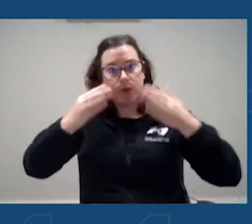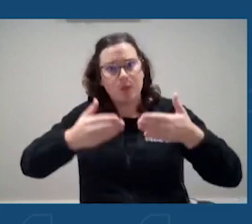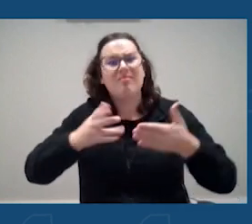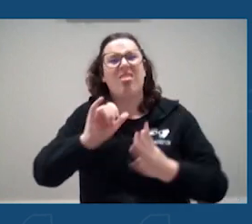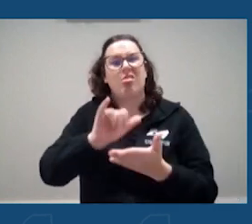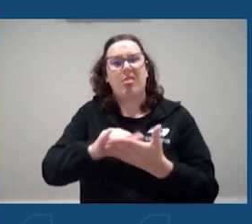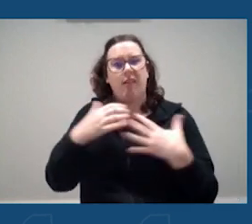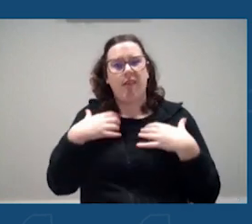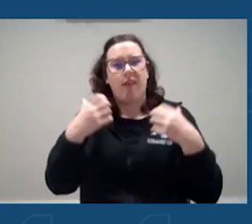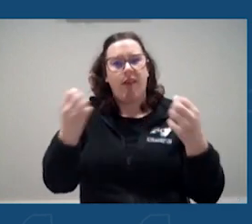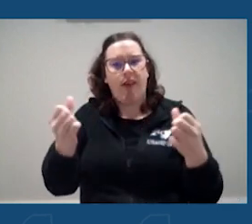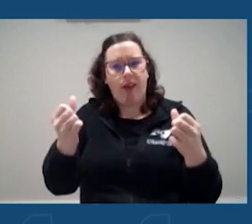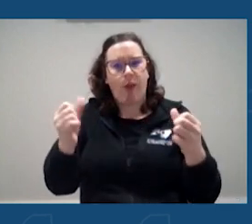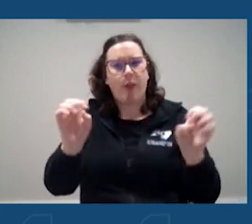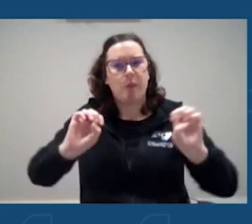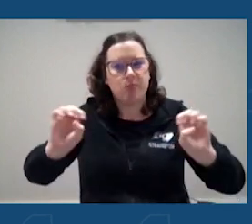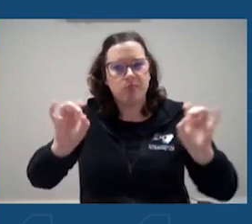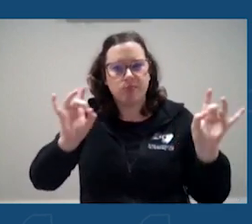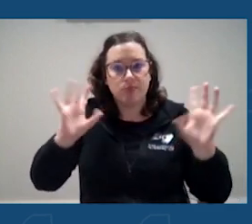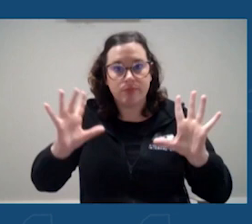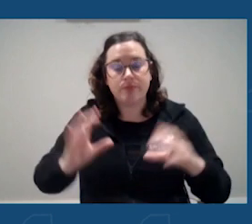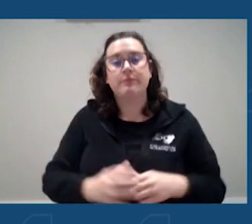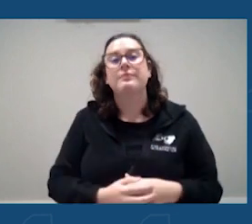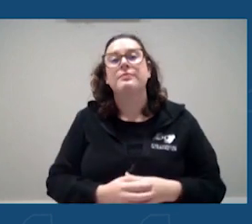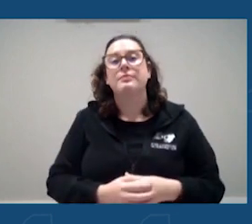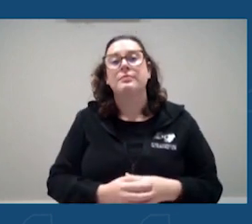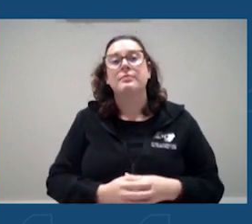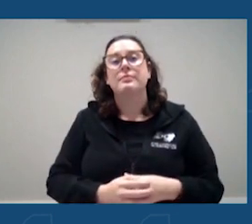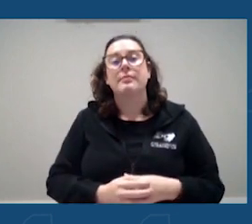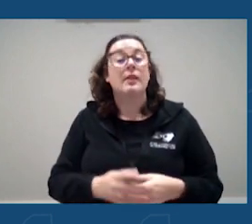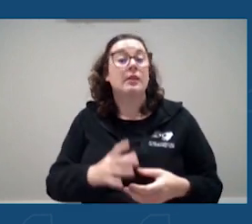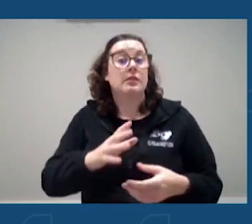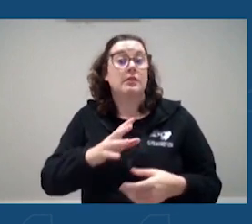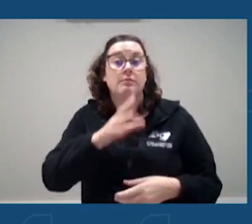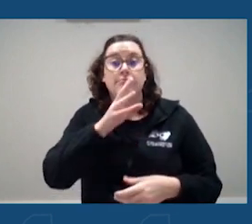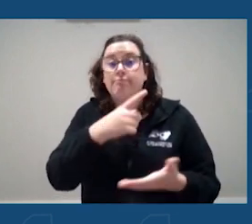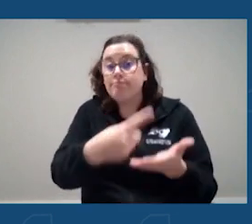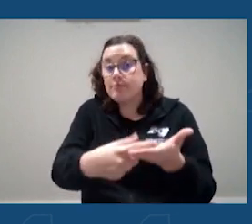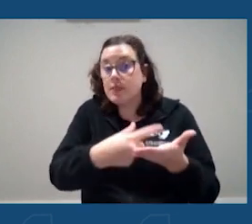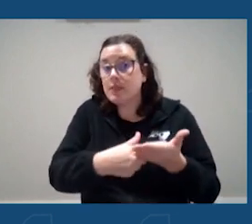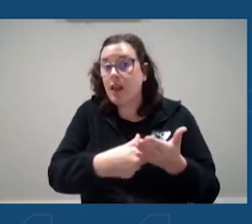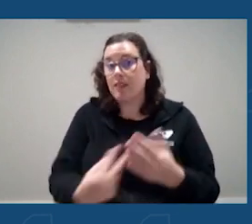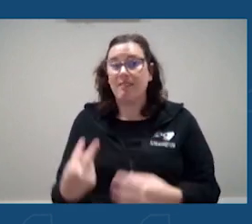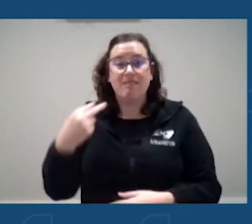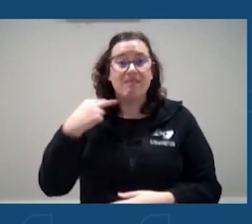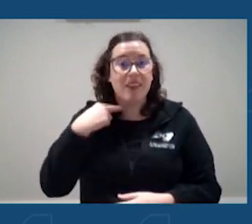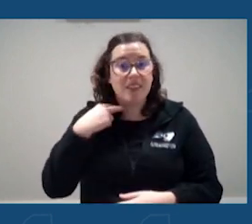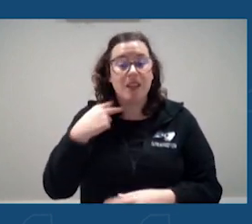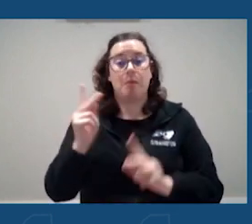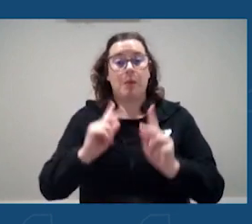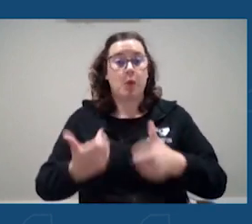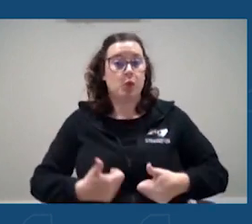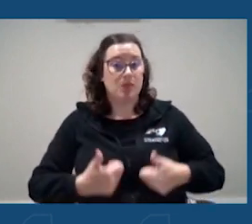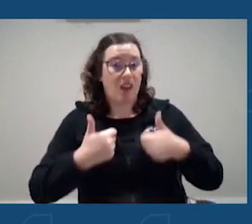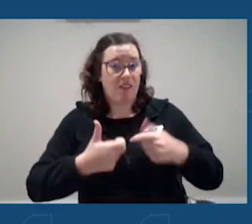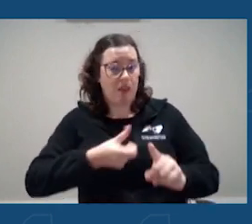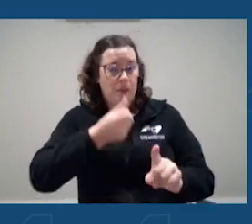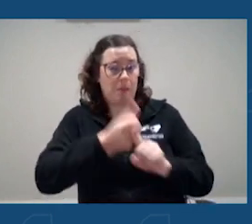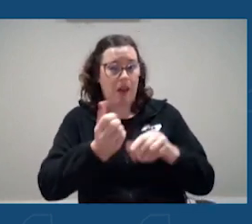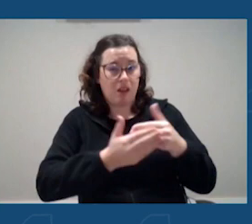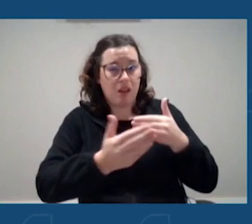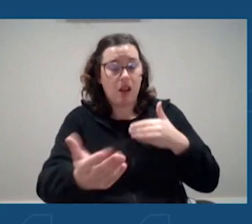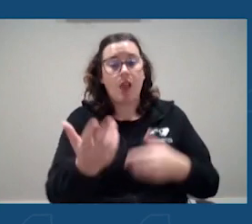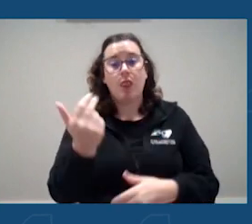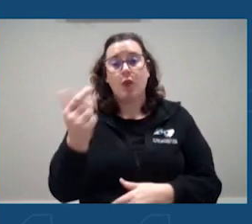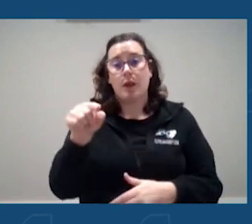also announcing a fund, and we talk about victims and survivors and the impact on them. $13.6 million in funding